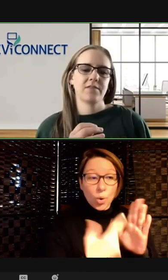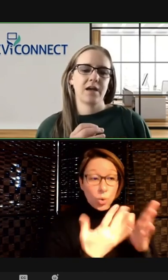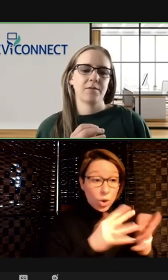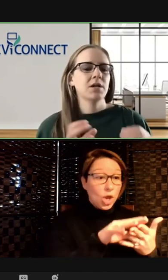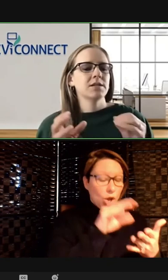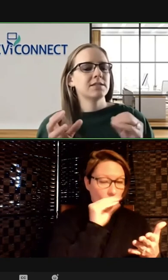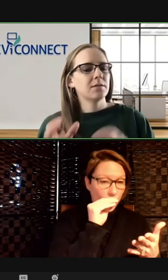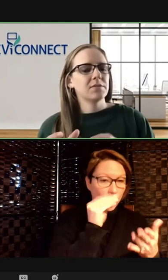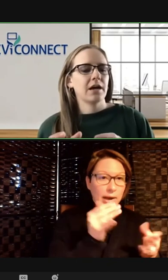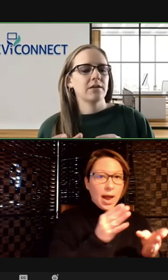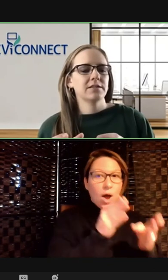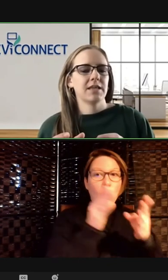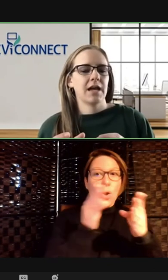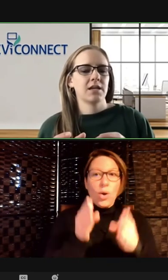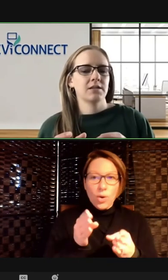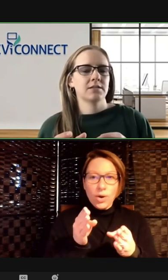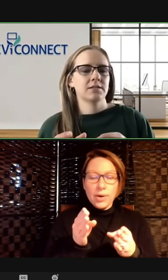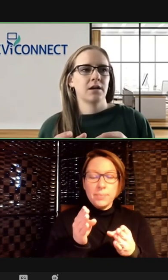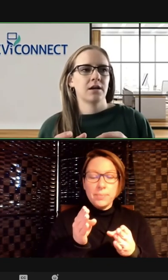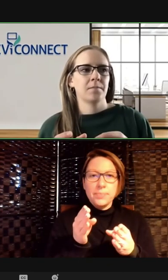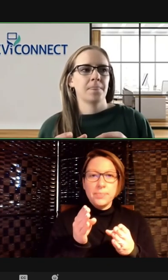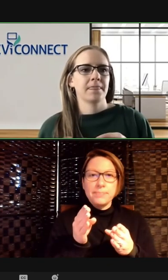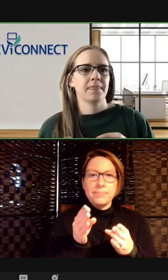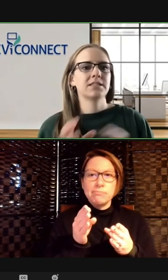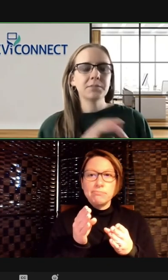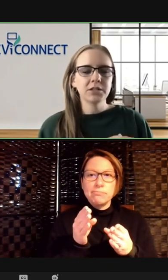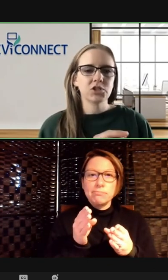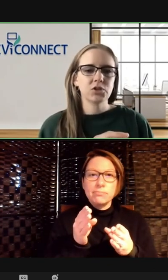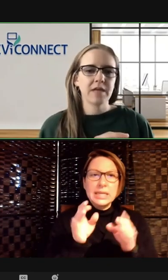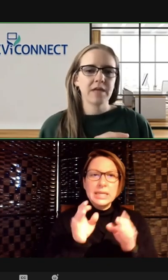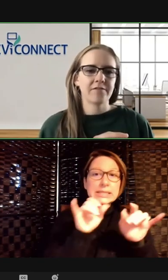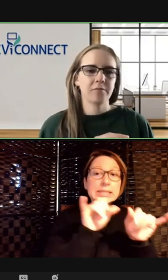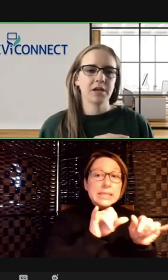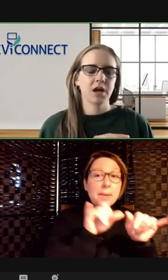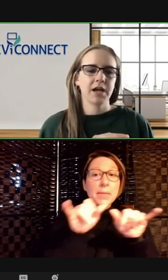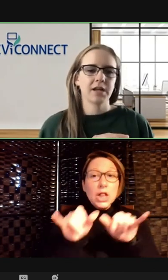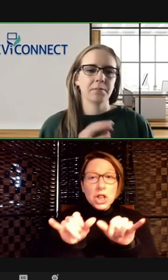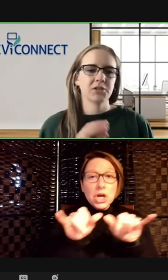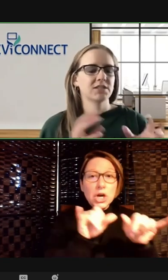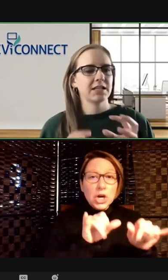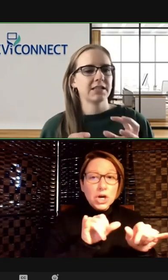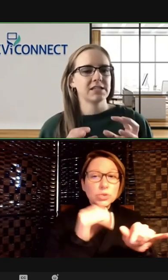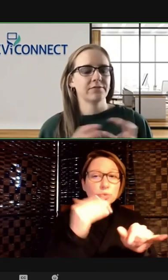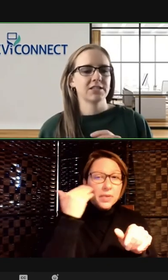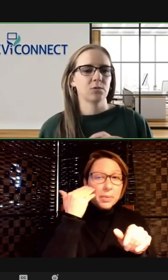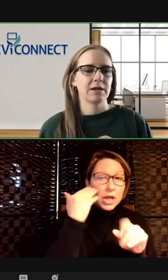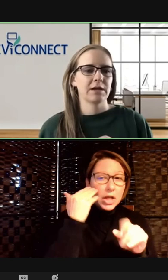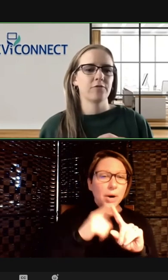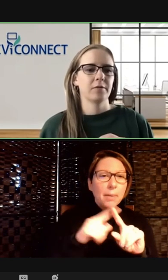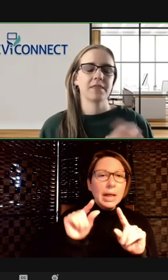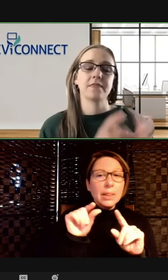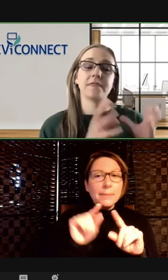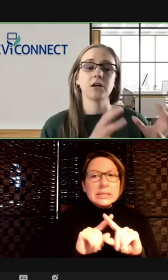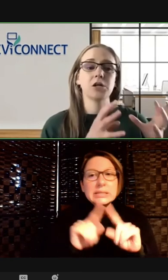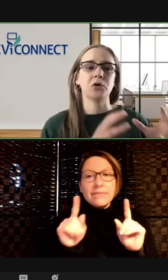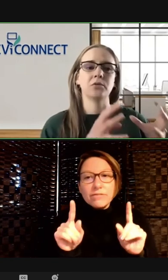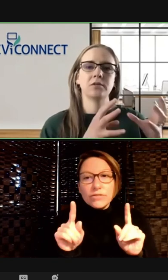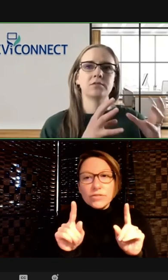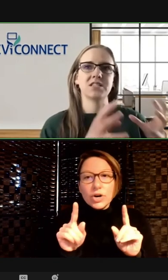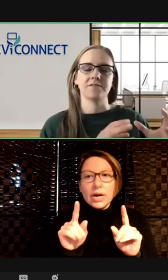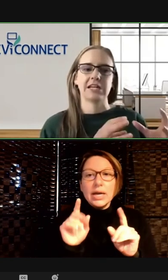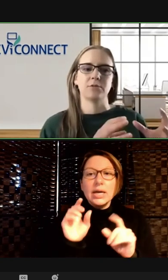we want to give them something else that is similar to that familiar item, but just slightly different. So I go from like